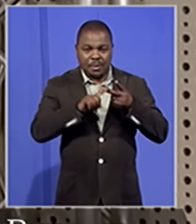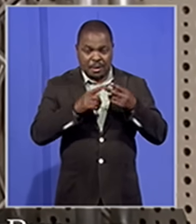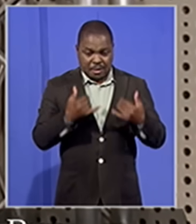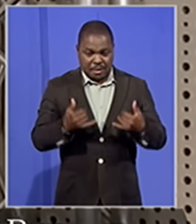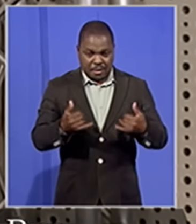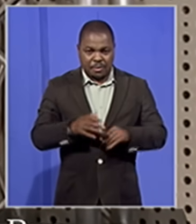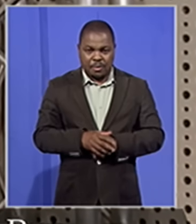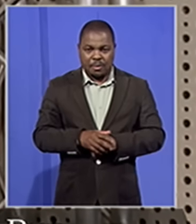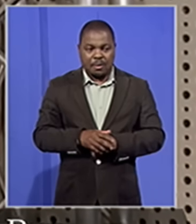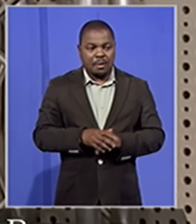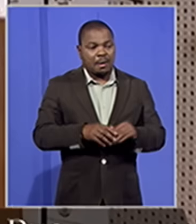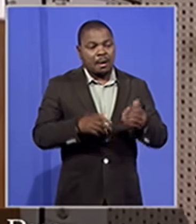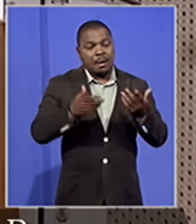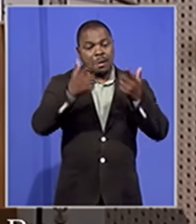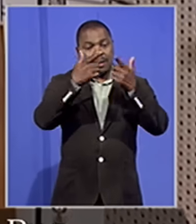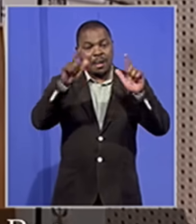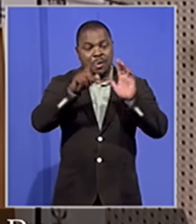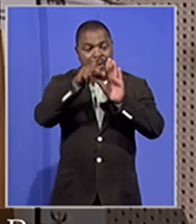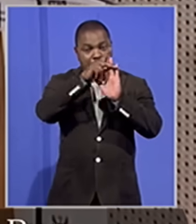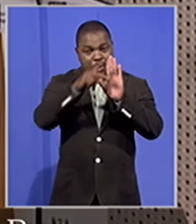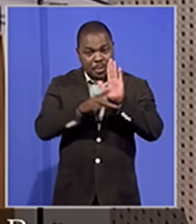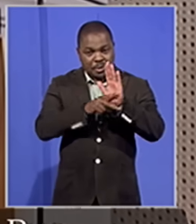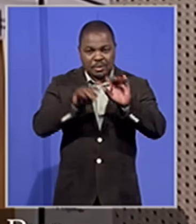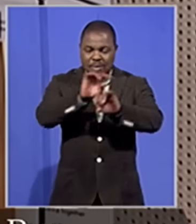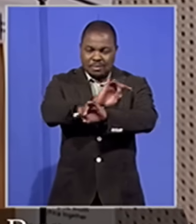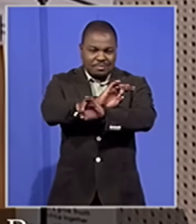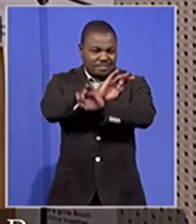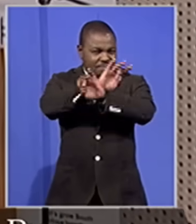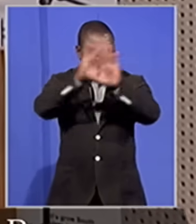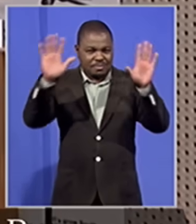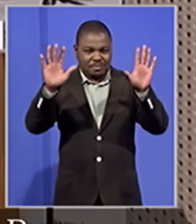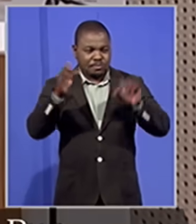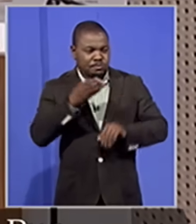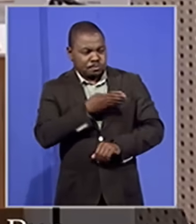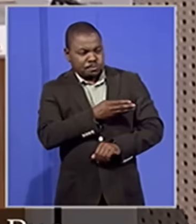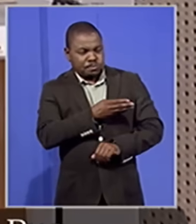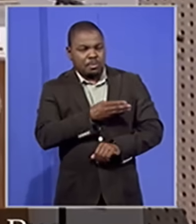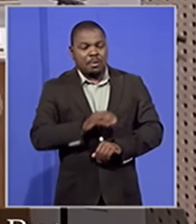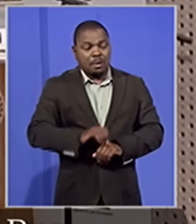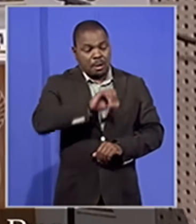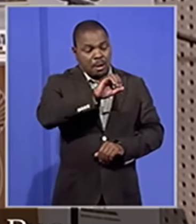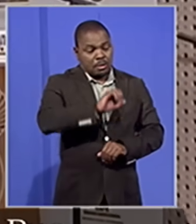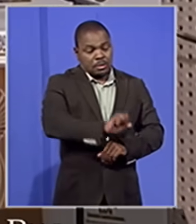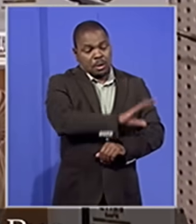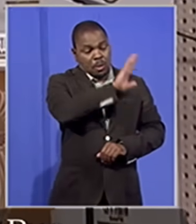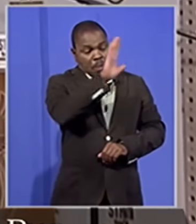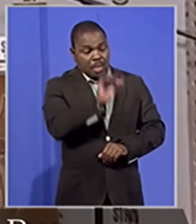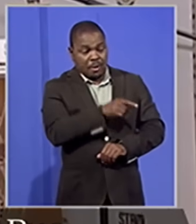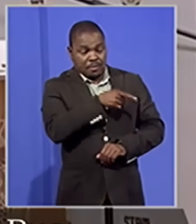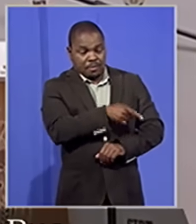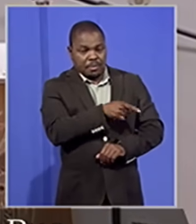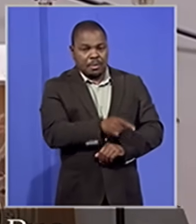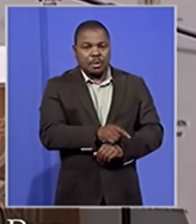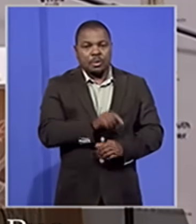leano la dipuo le hlakile hore Afrika Borwa e na le dipuo